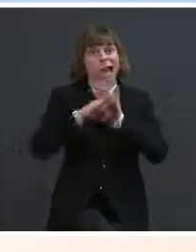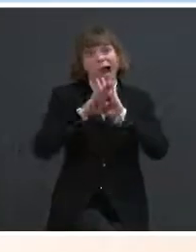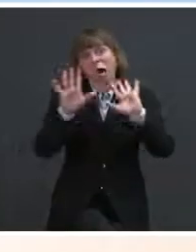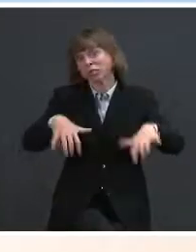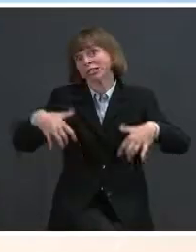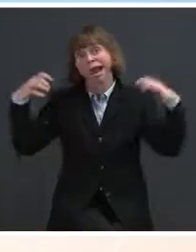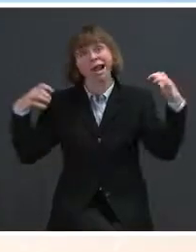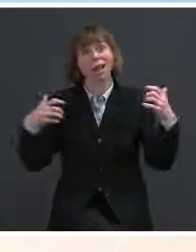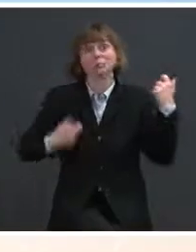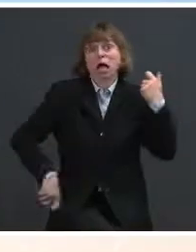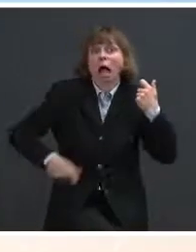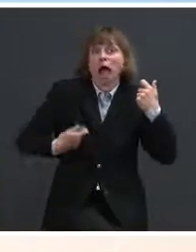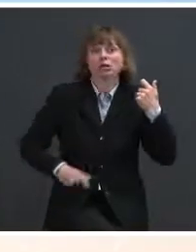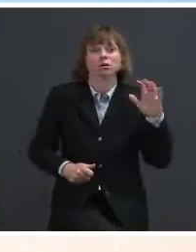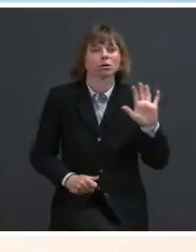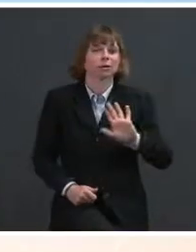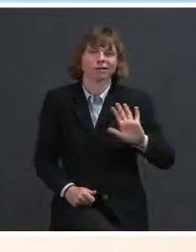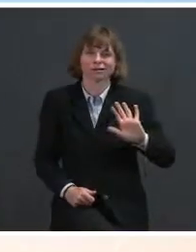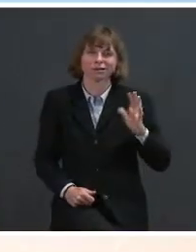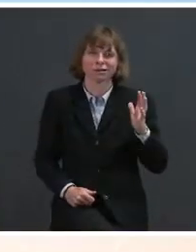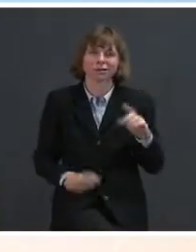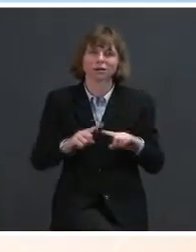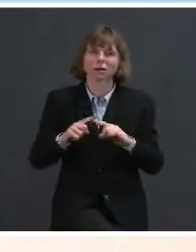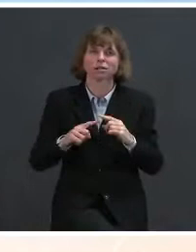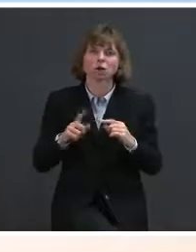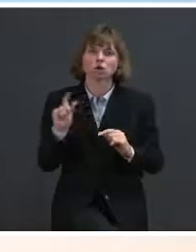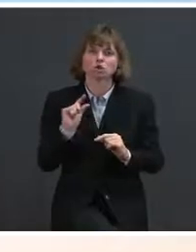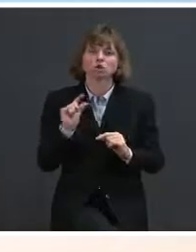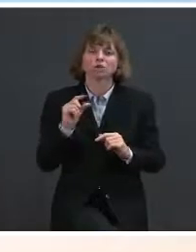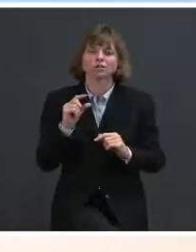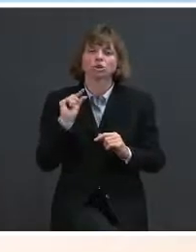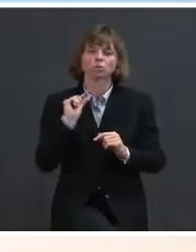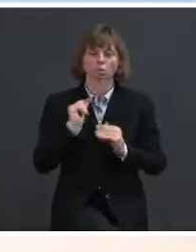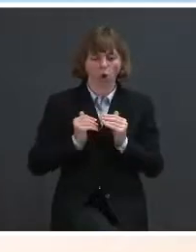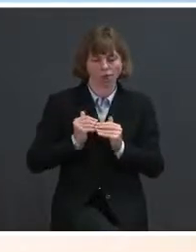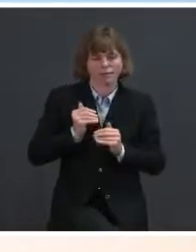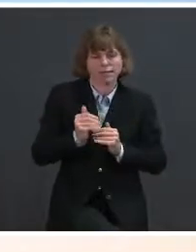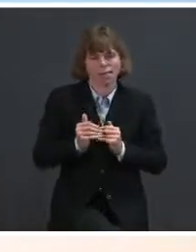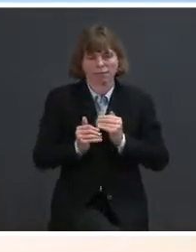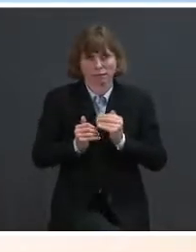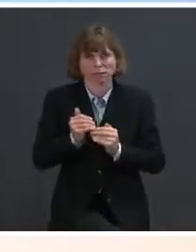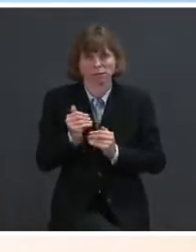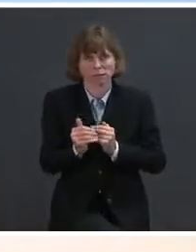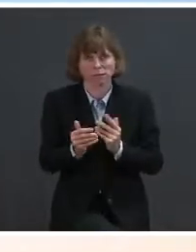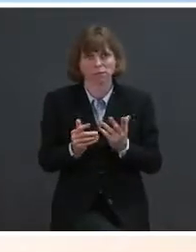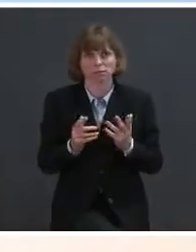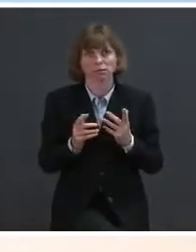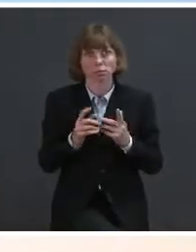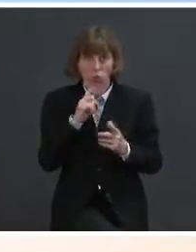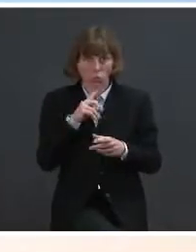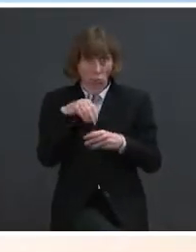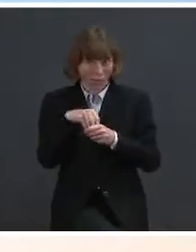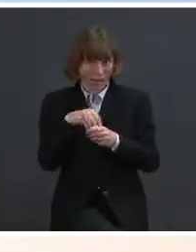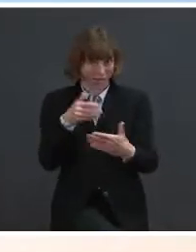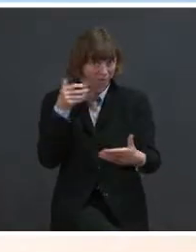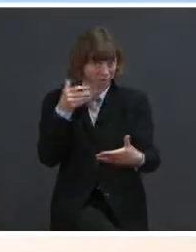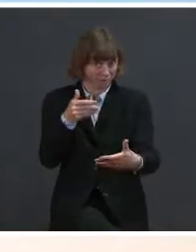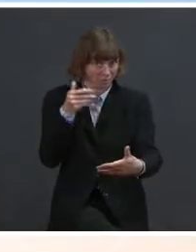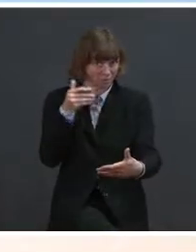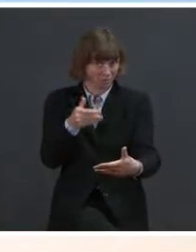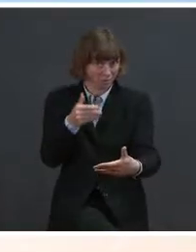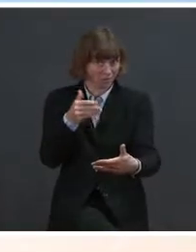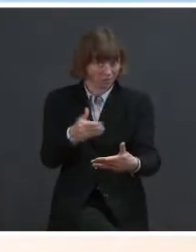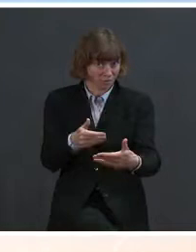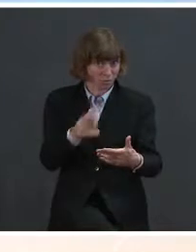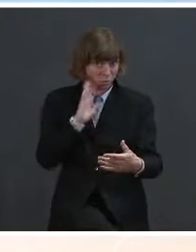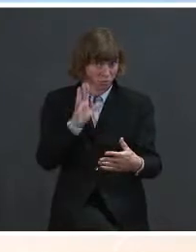toward that, and our team felt confident that we could get to that point. So is it safe to say that by July 4th you think we're in the ballpark where you could have most adult